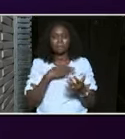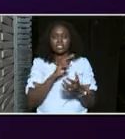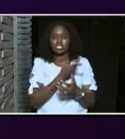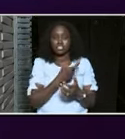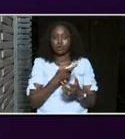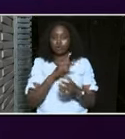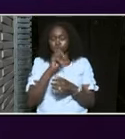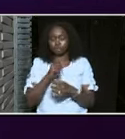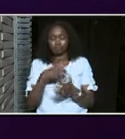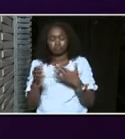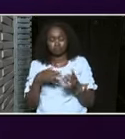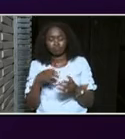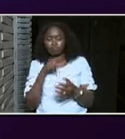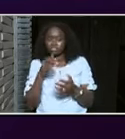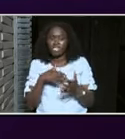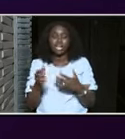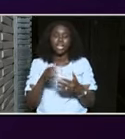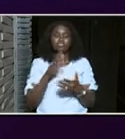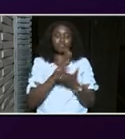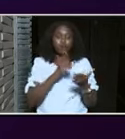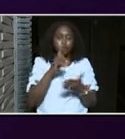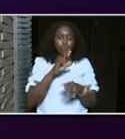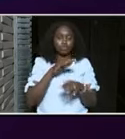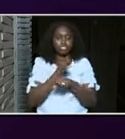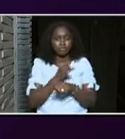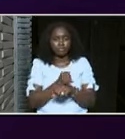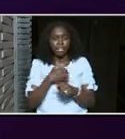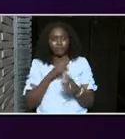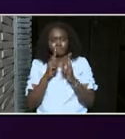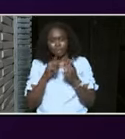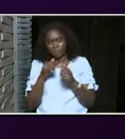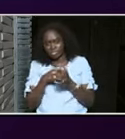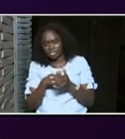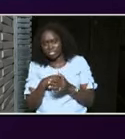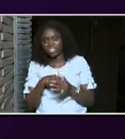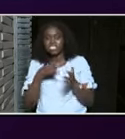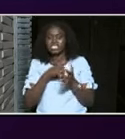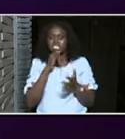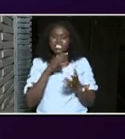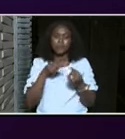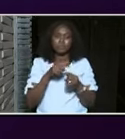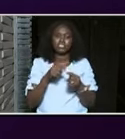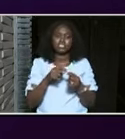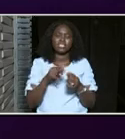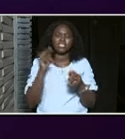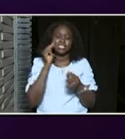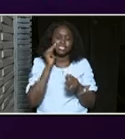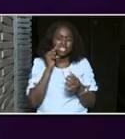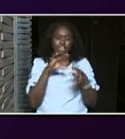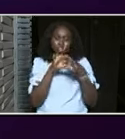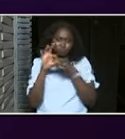from Ibadan has briefed on it, but that wouldn't stop me to still ask you. It's about Nigerian unity.